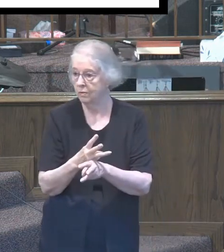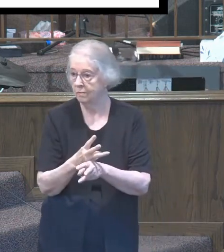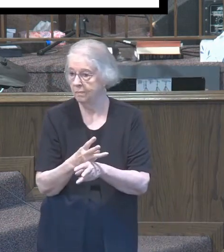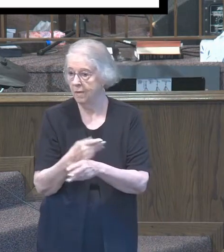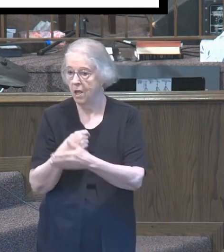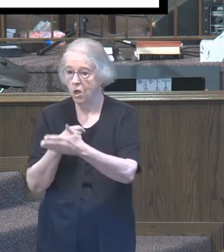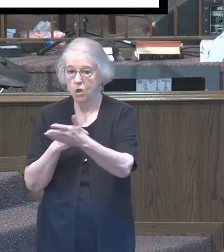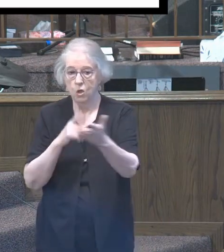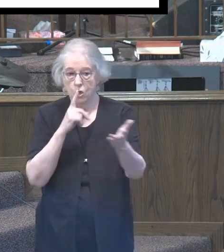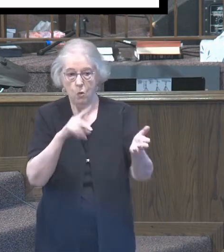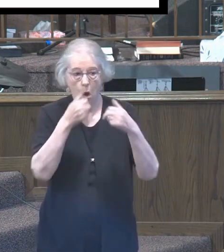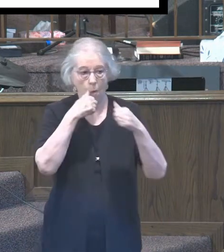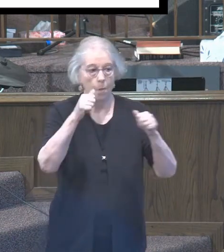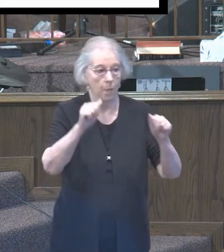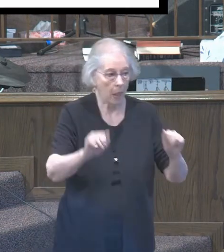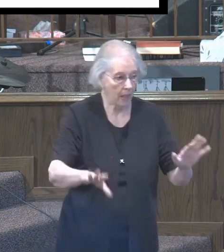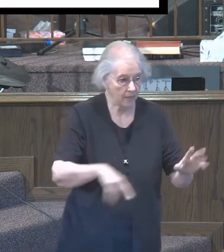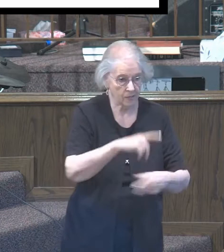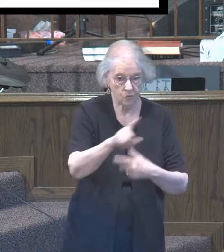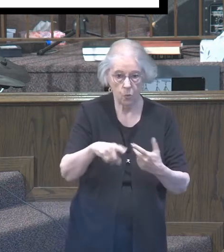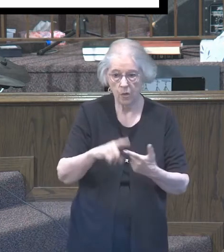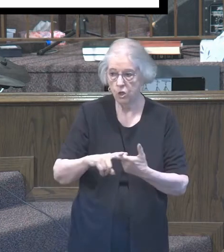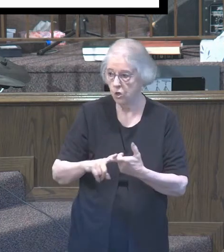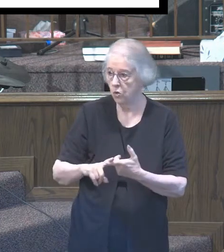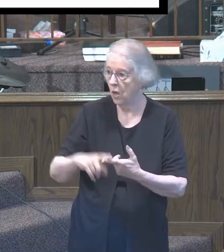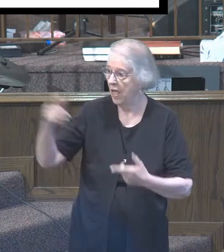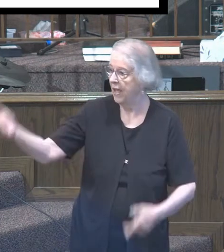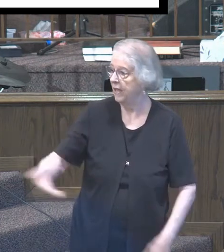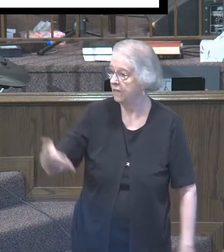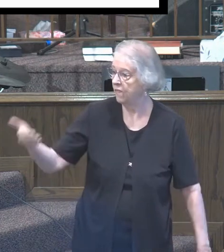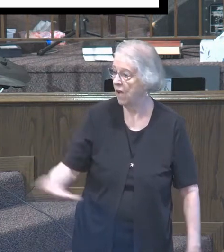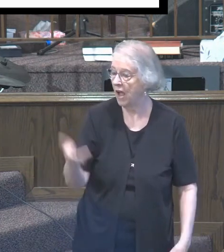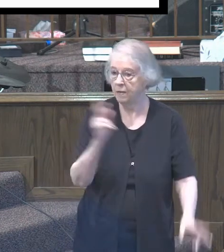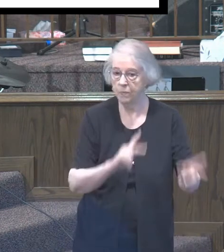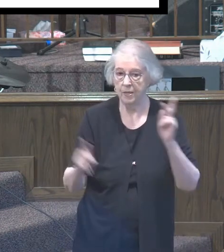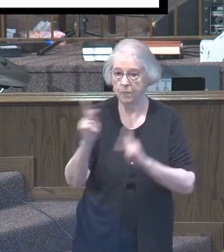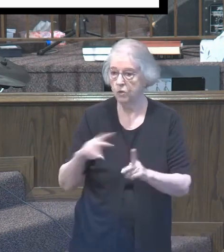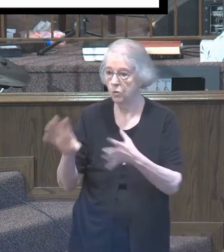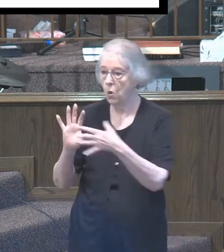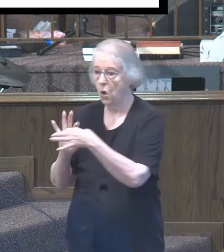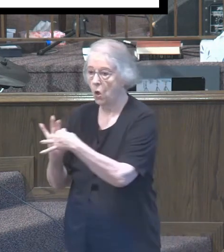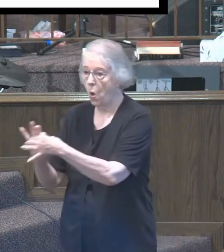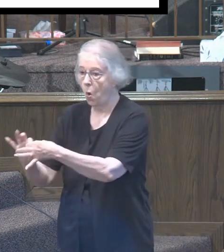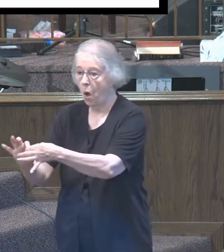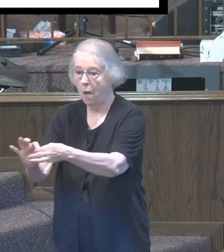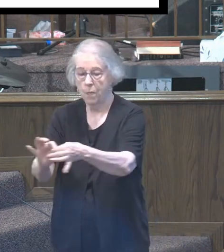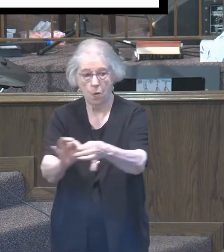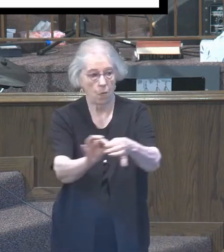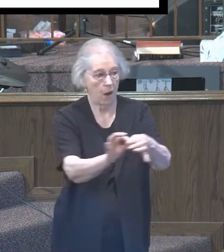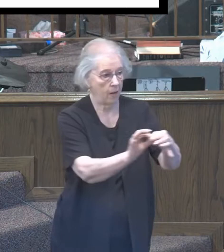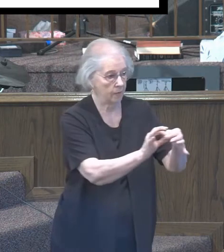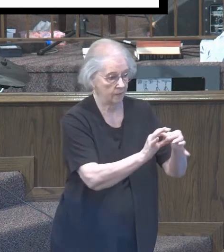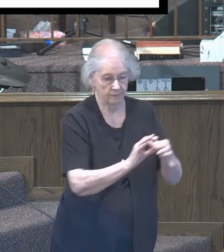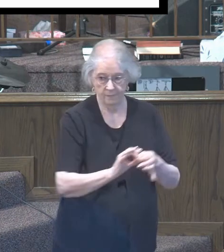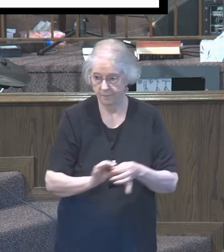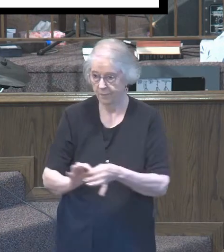compete or fight. That's when you discover who you really are and your place in God's